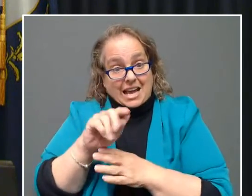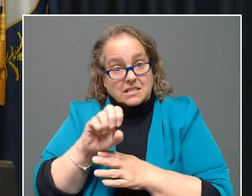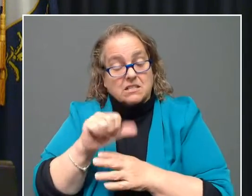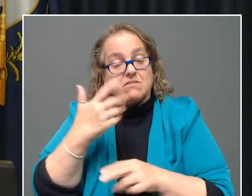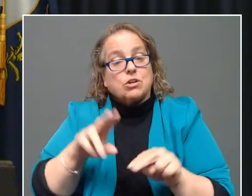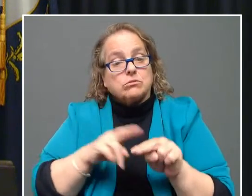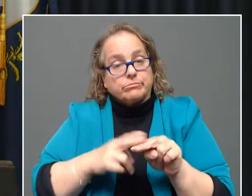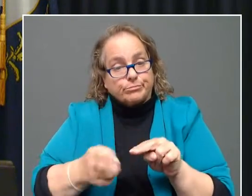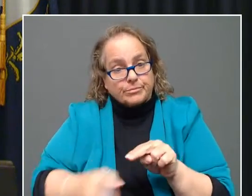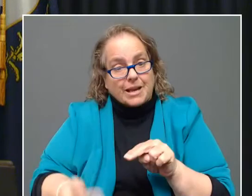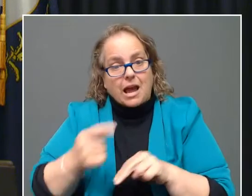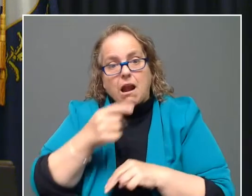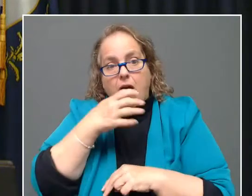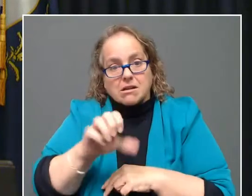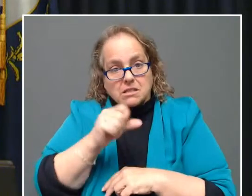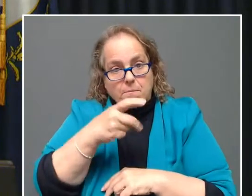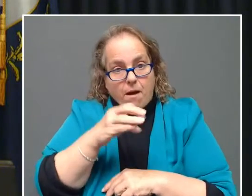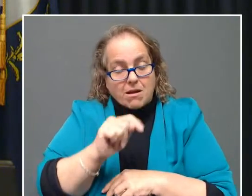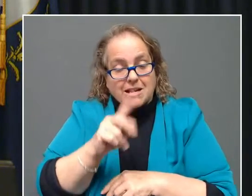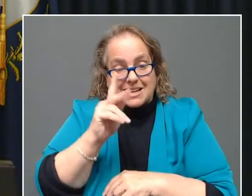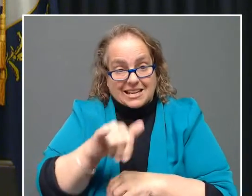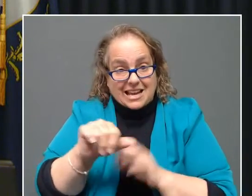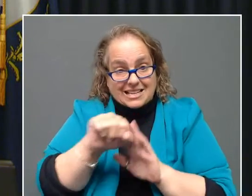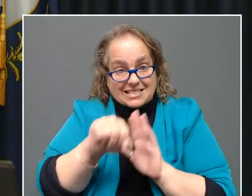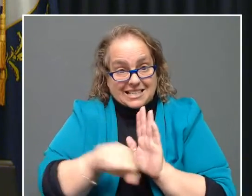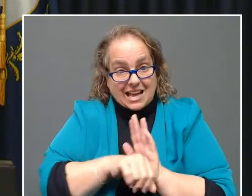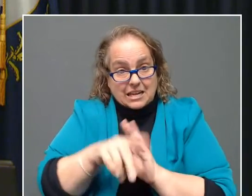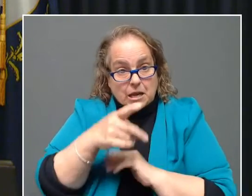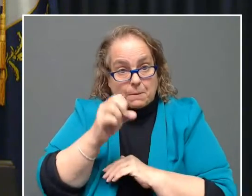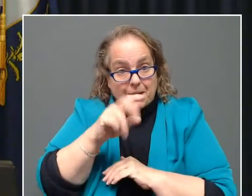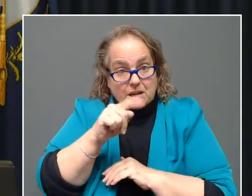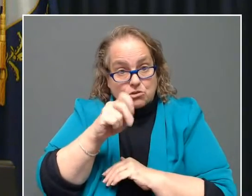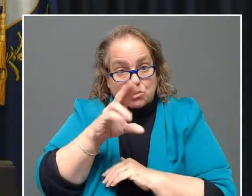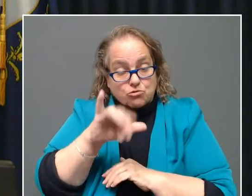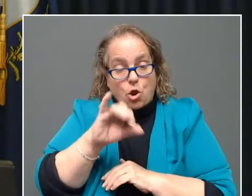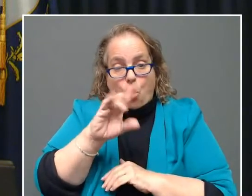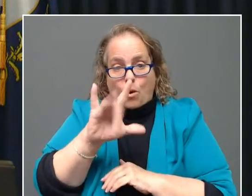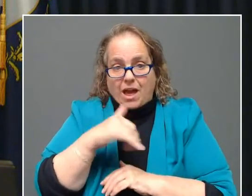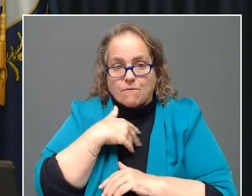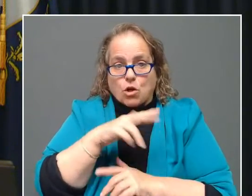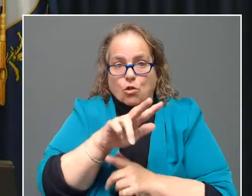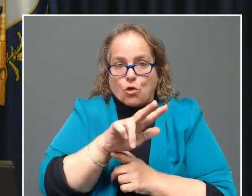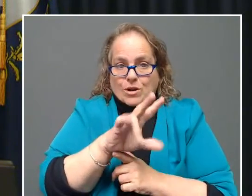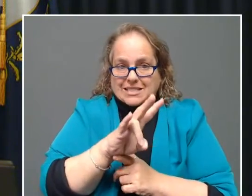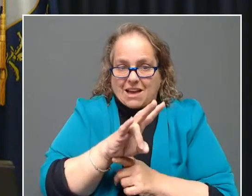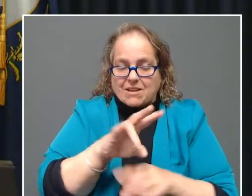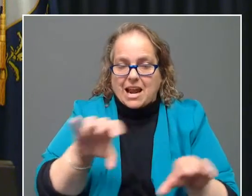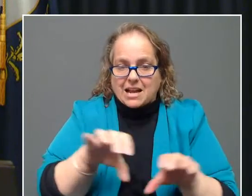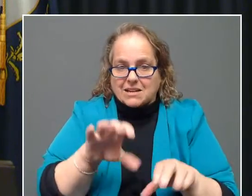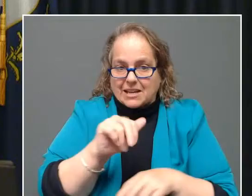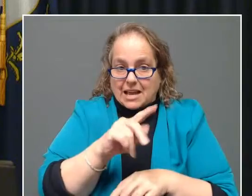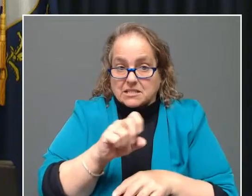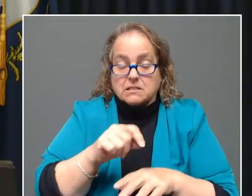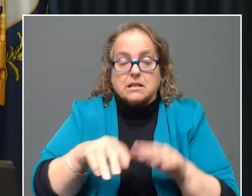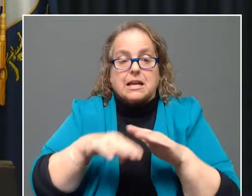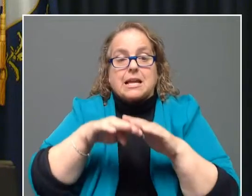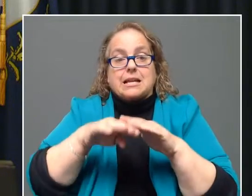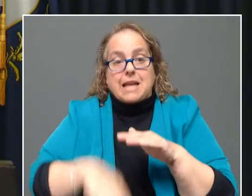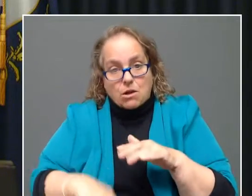Kentucky State Penitentiary only has 37 active cases, down from 555 on March the